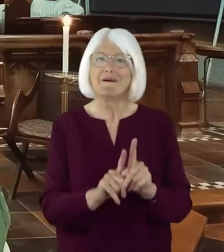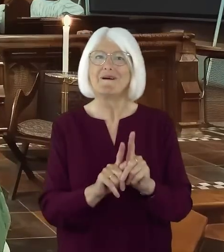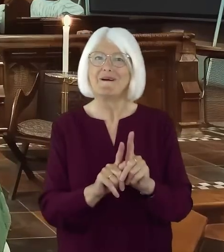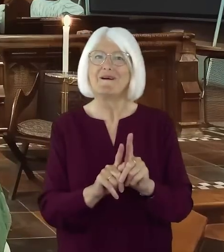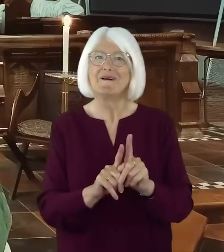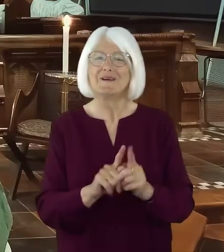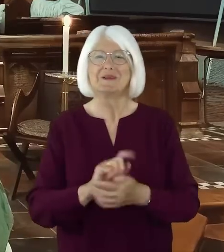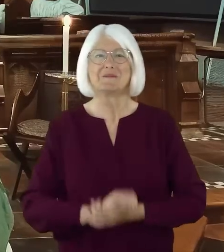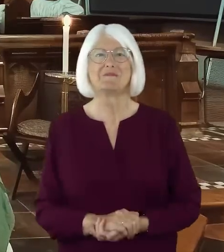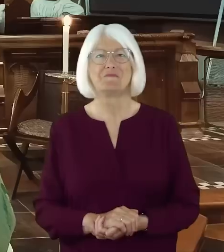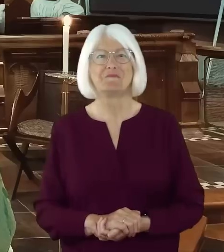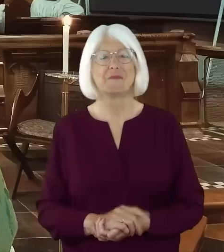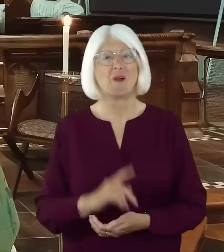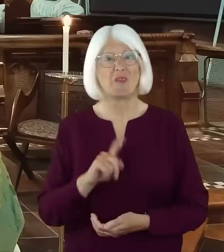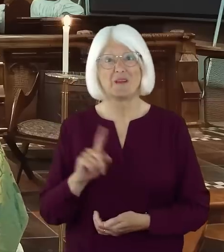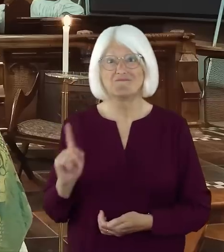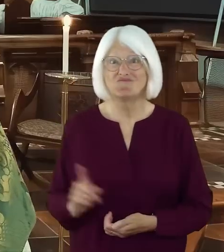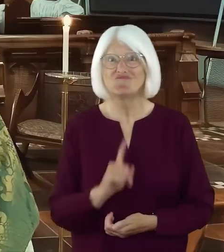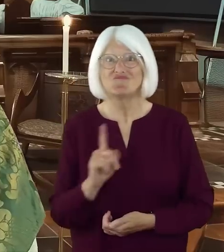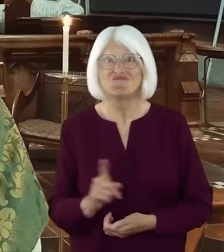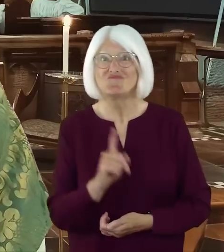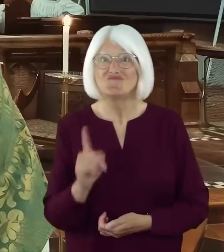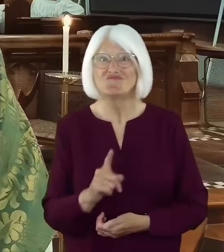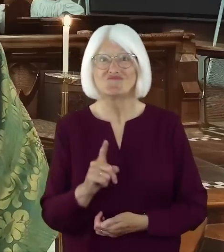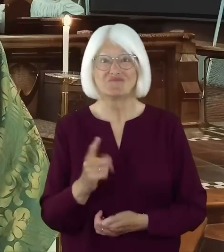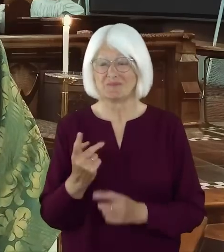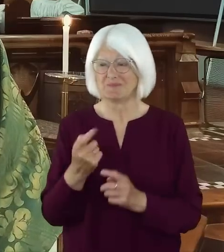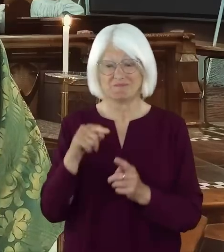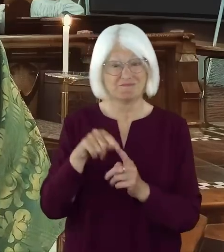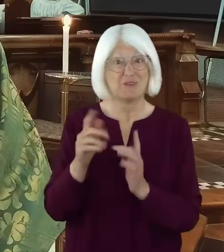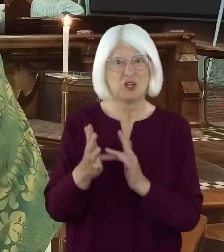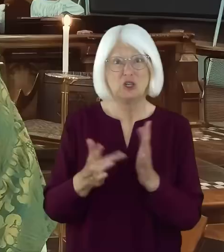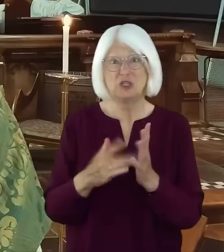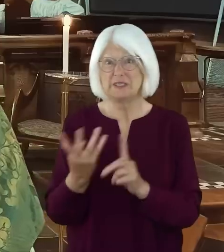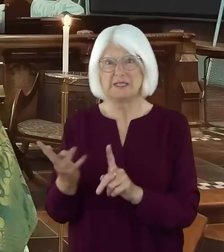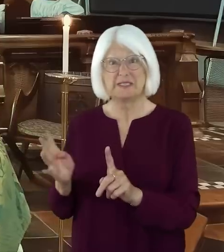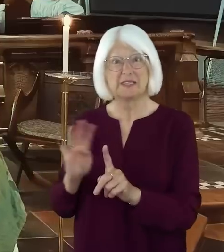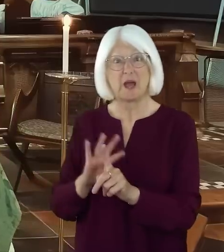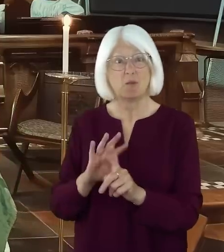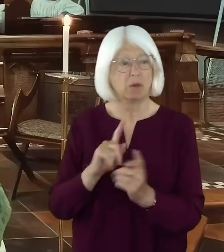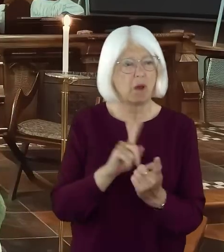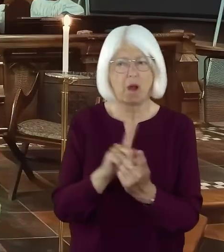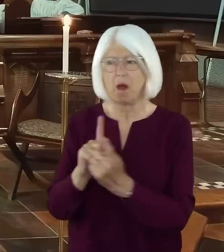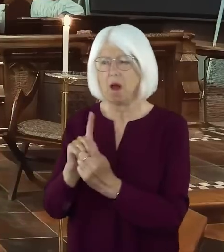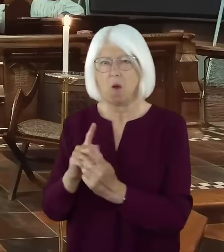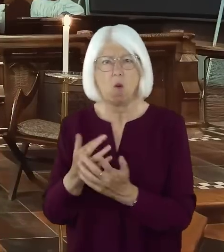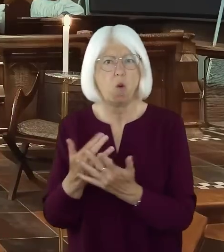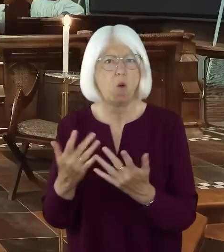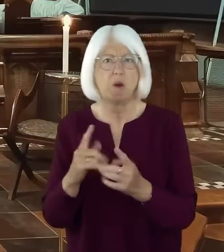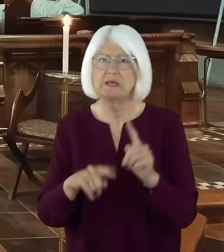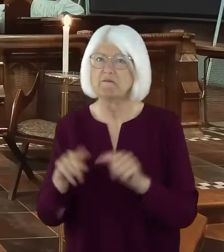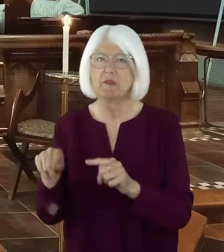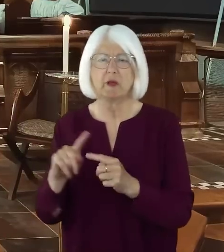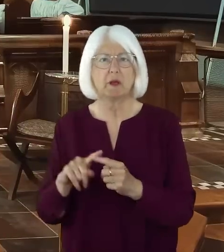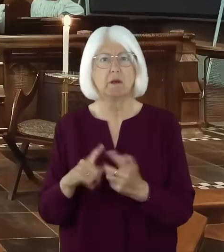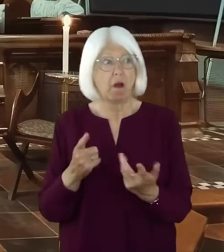make. And on that journey, they encounter many things. And in the gospel reading this morning, we heard how there